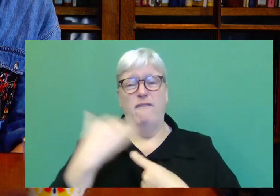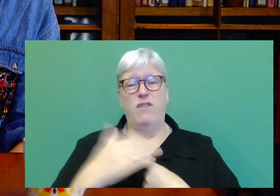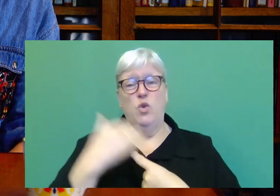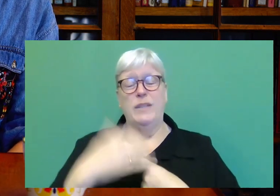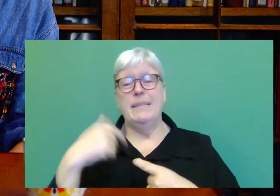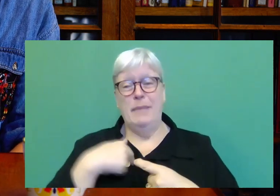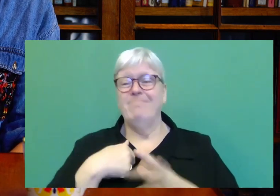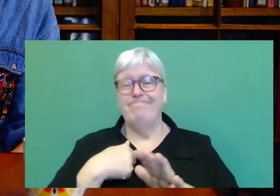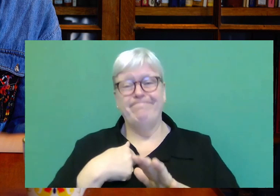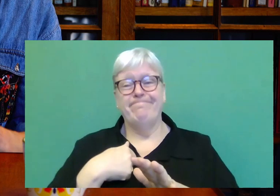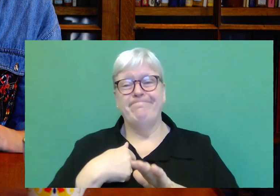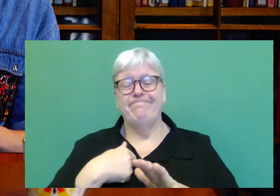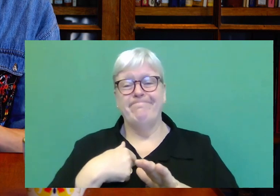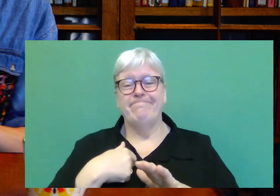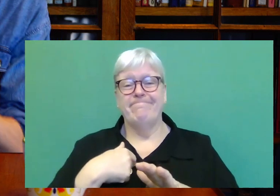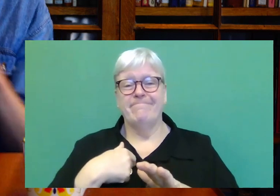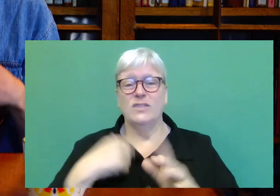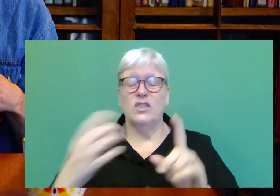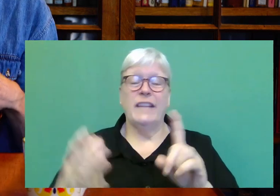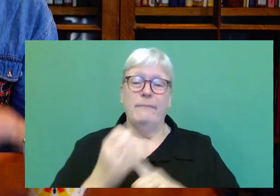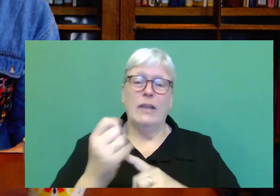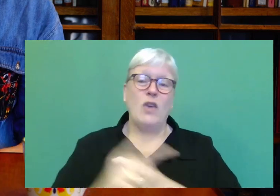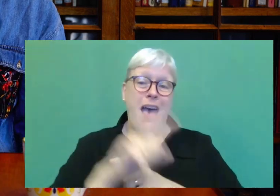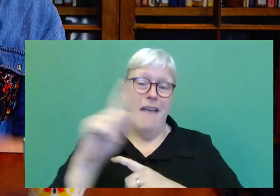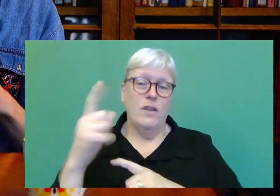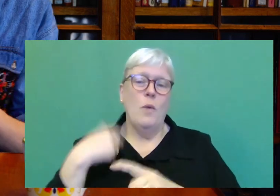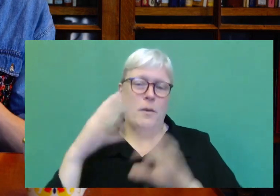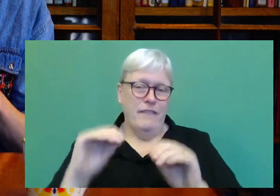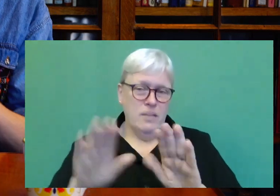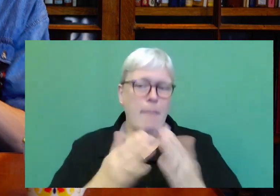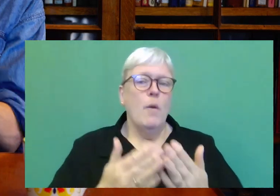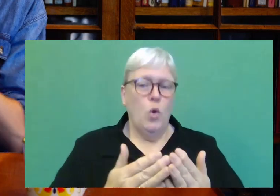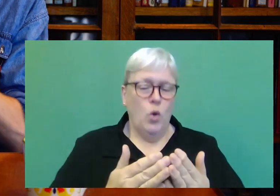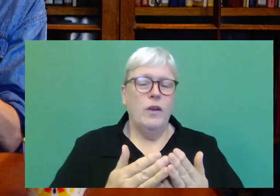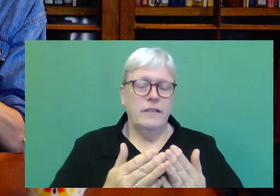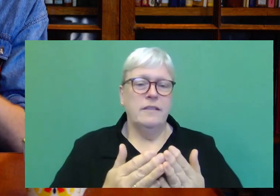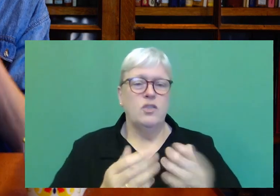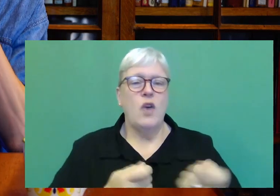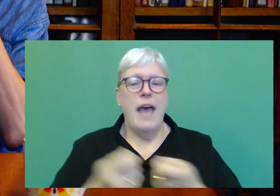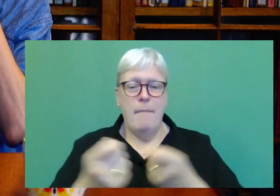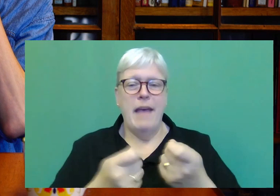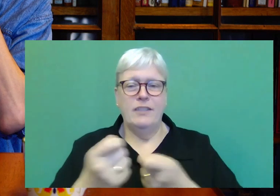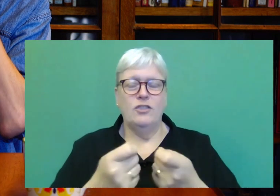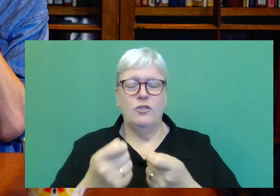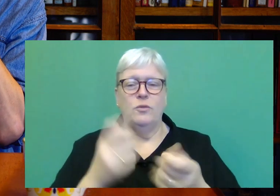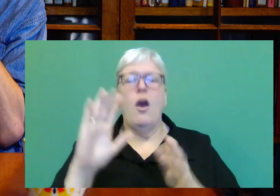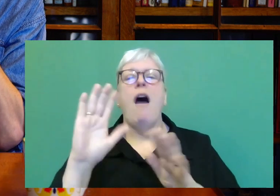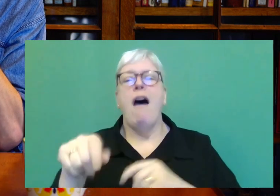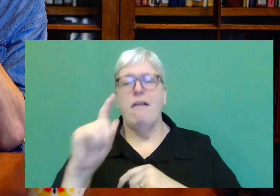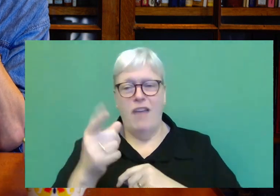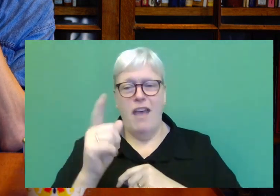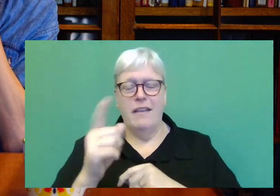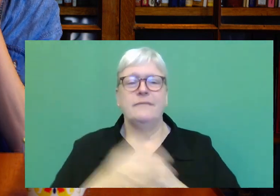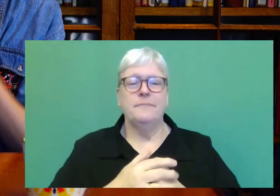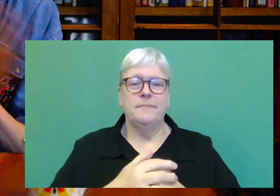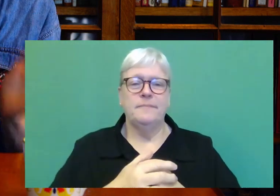discovered it just as I was patching things off with the book, so I managed to parachute in this little almost like a book review